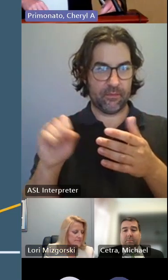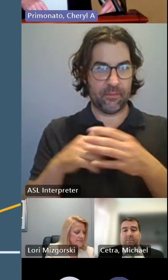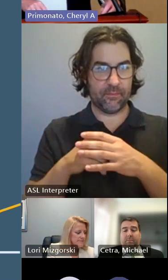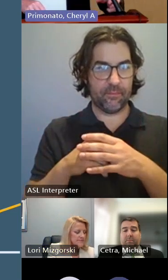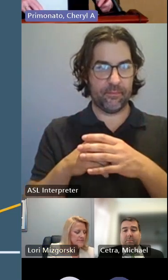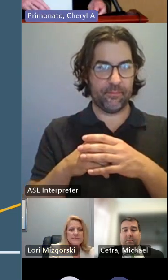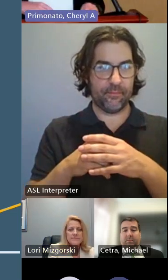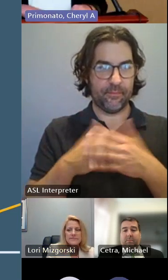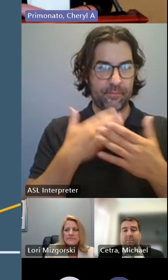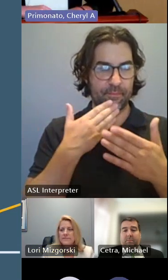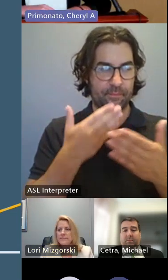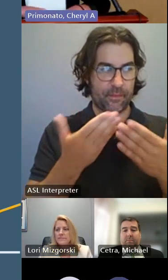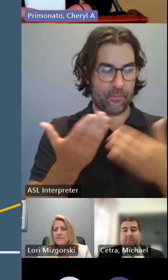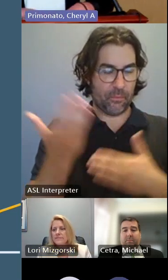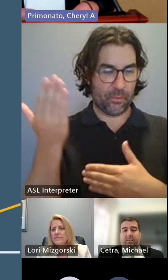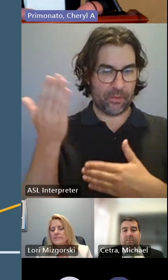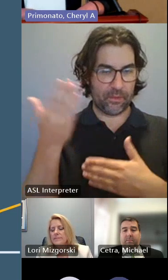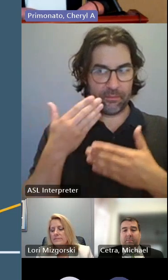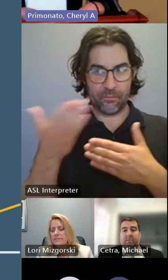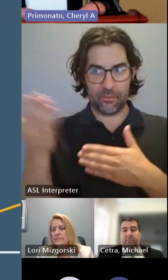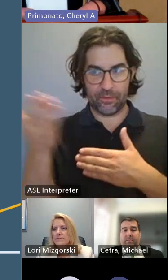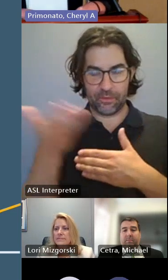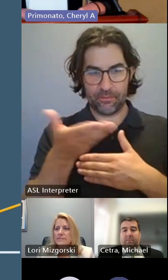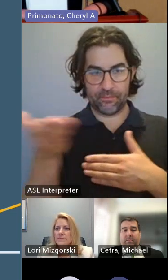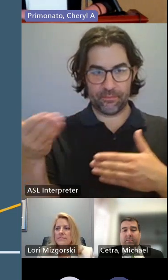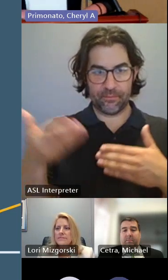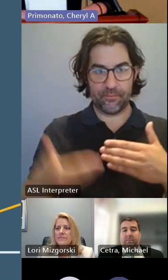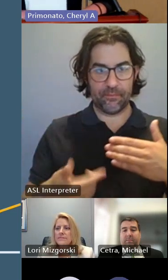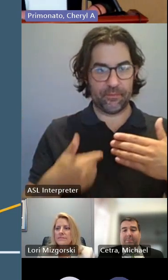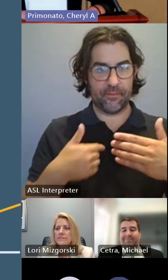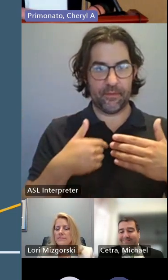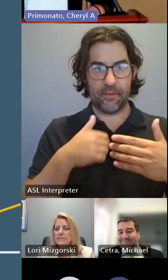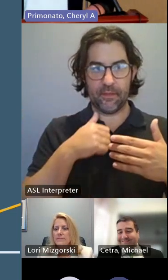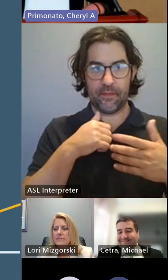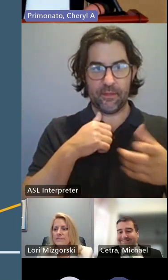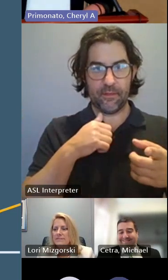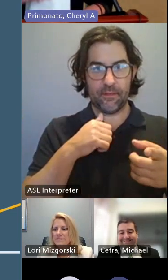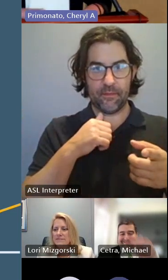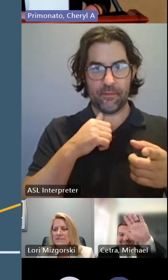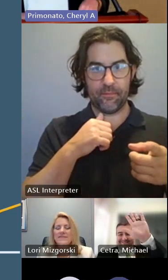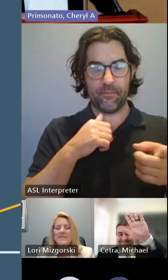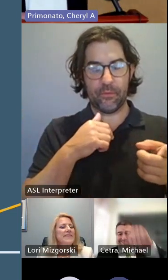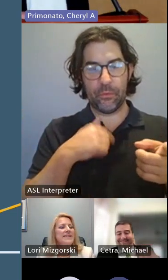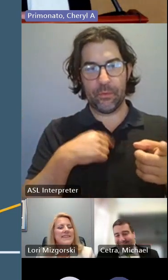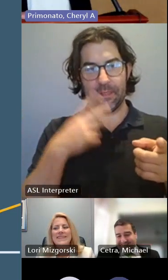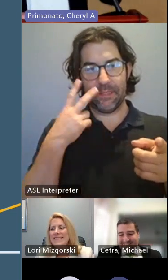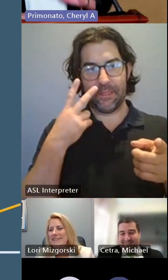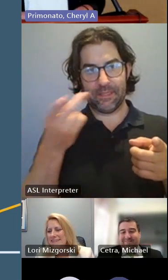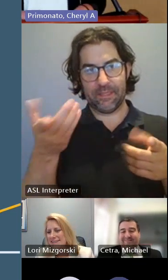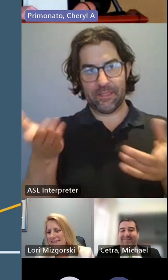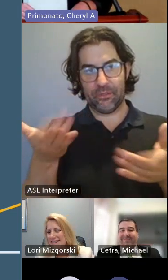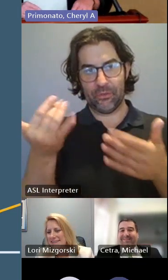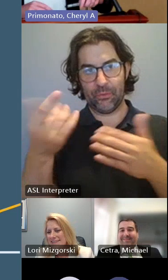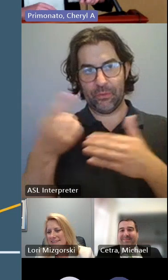Good morning, committee chairperson and committee members. I am not Mike Cetra. However, you can see he's on today. He's out of town, so I'm presenting